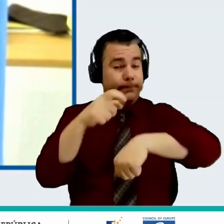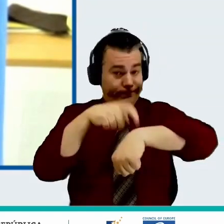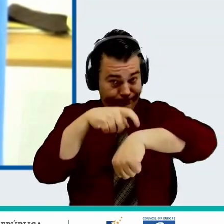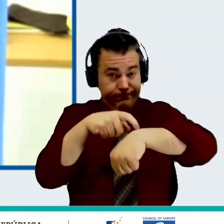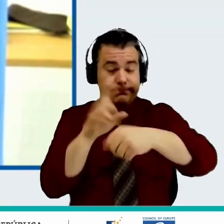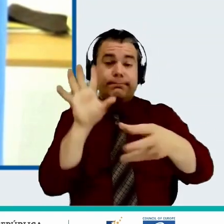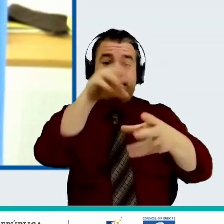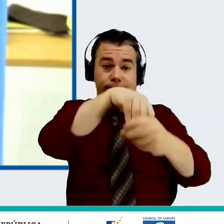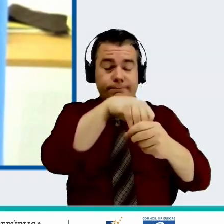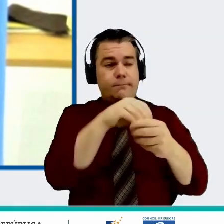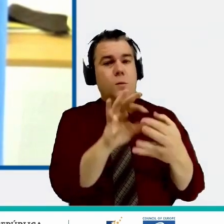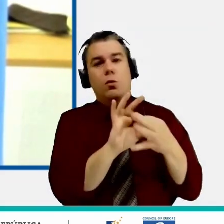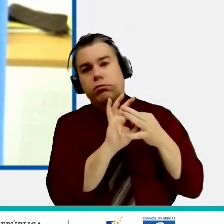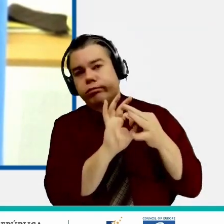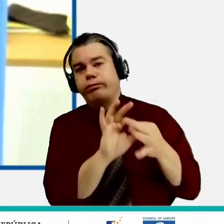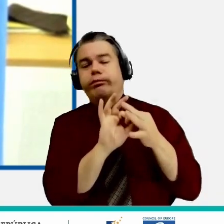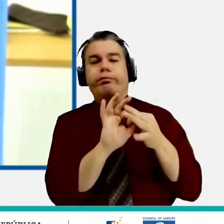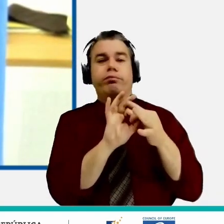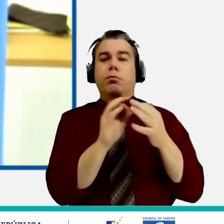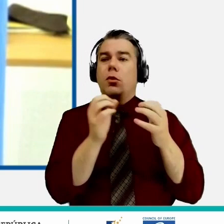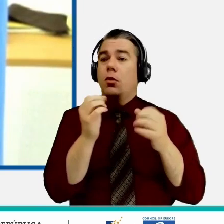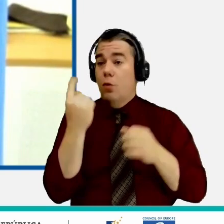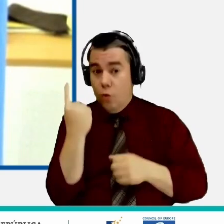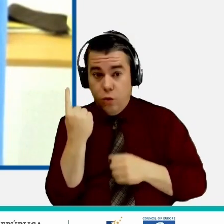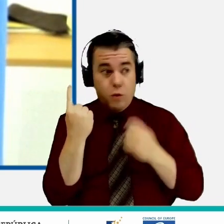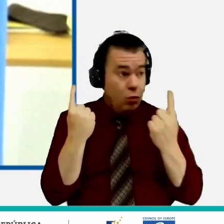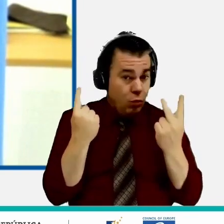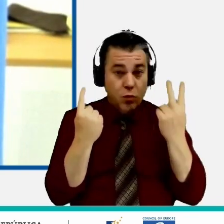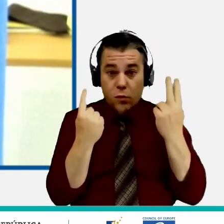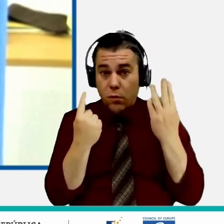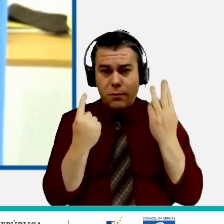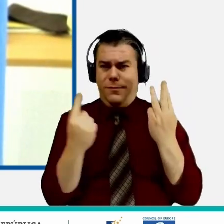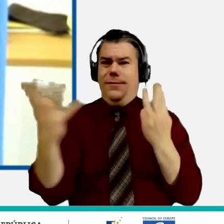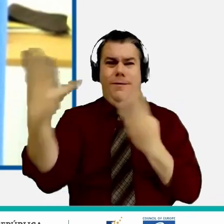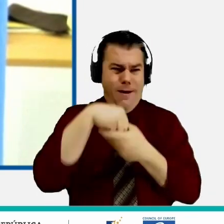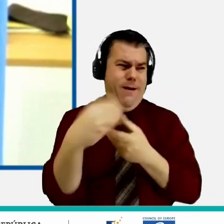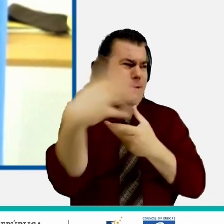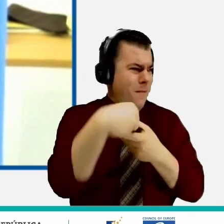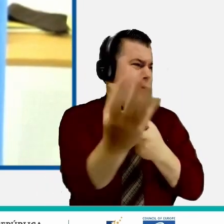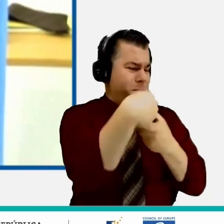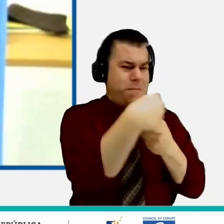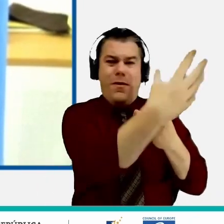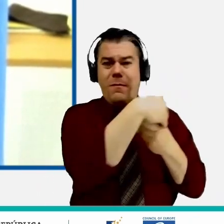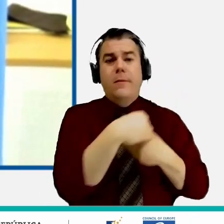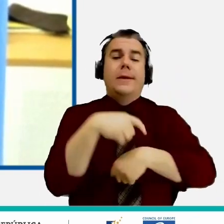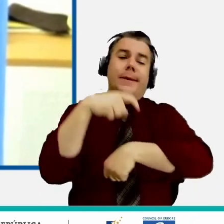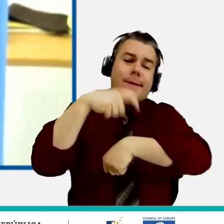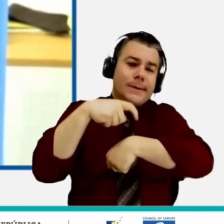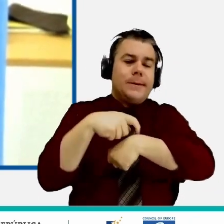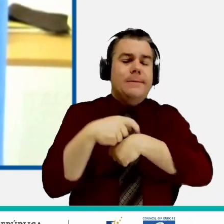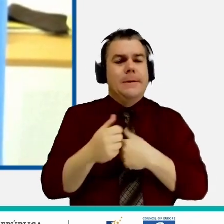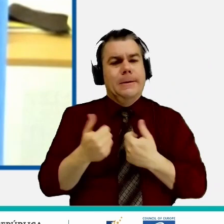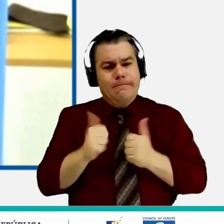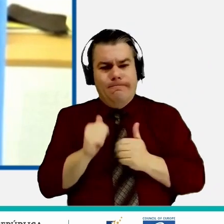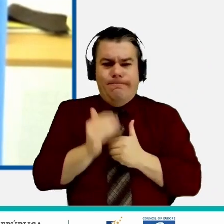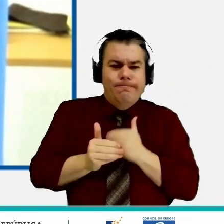inclusive relationships, multi-stakeholder consultations, they all take effort, time. But we do believe that it's